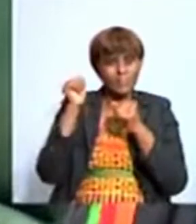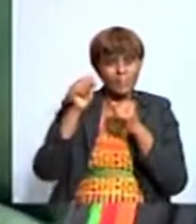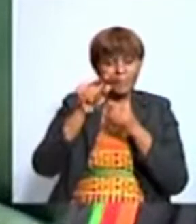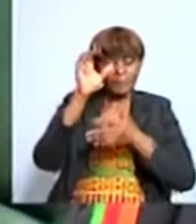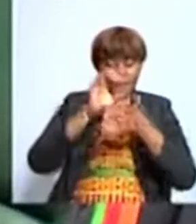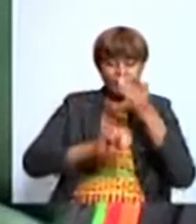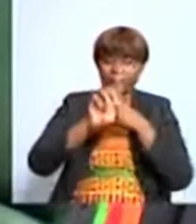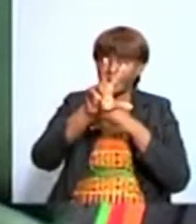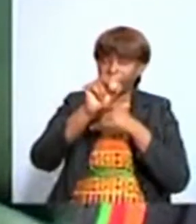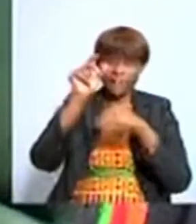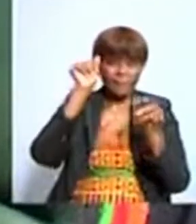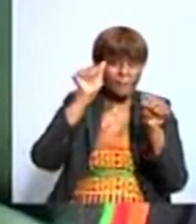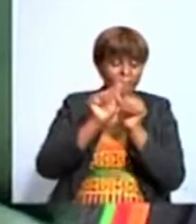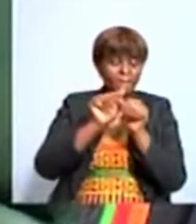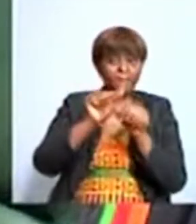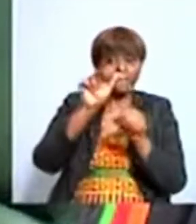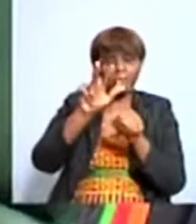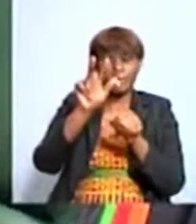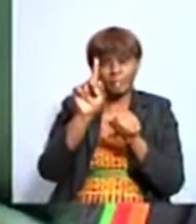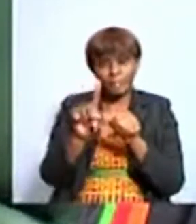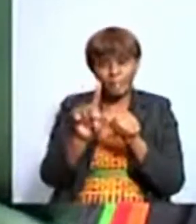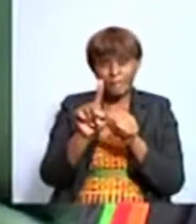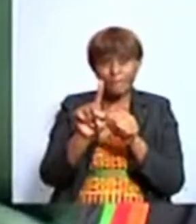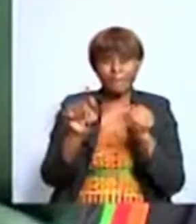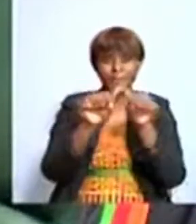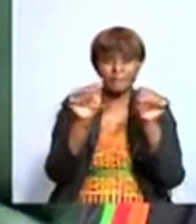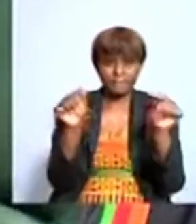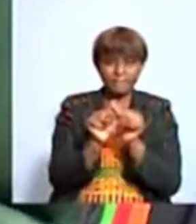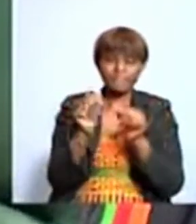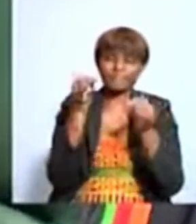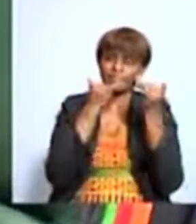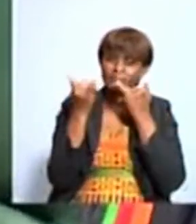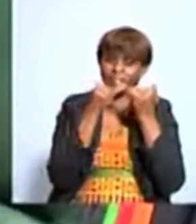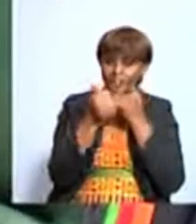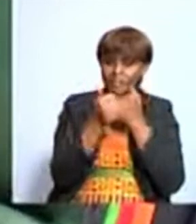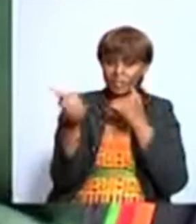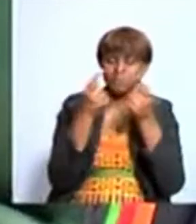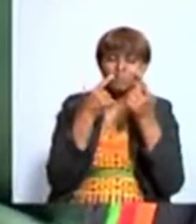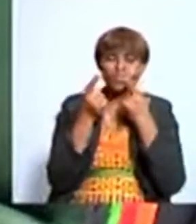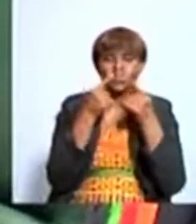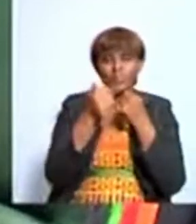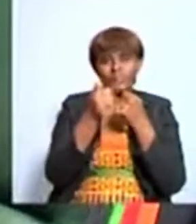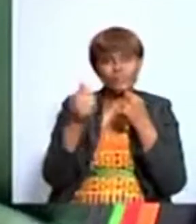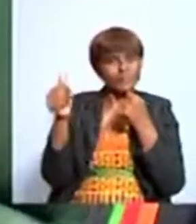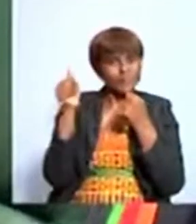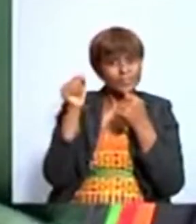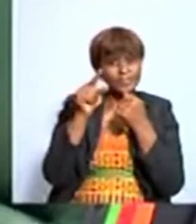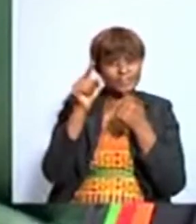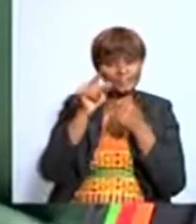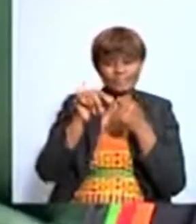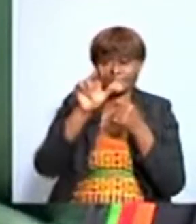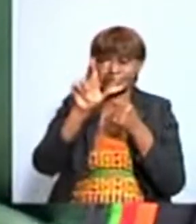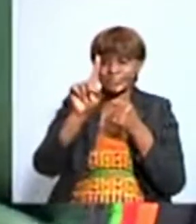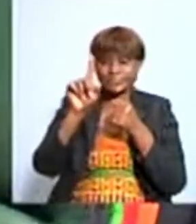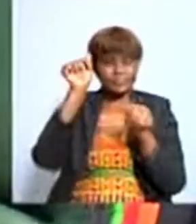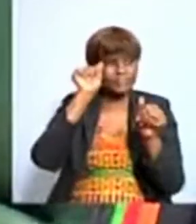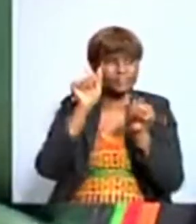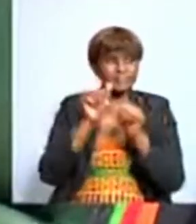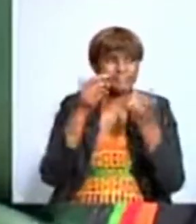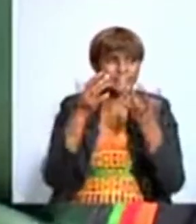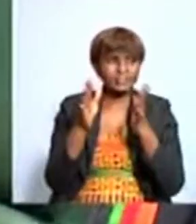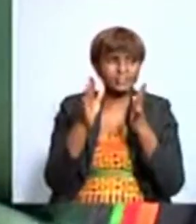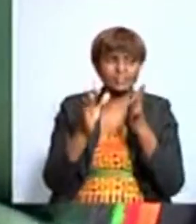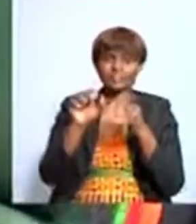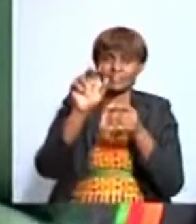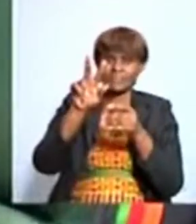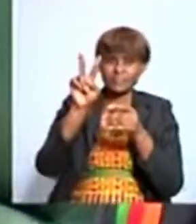Clause 30 is agreed to. Clause 31, general offenses. Any debate? Any objection? Clause 31 is agreed to.